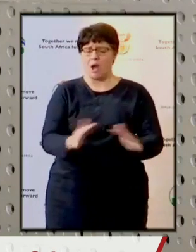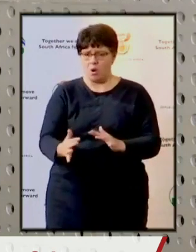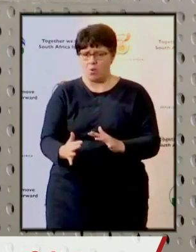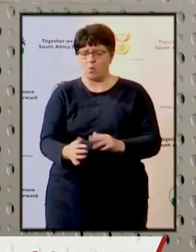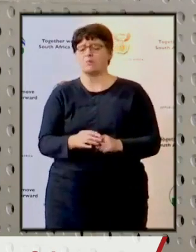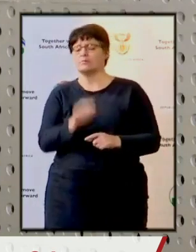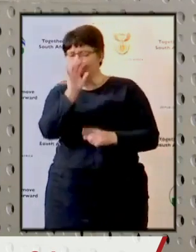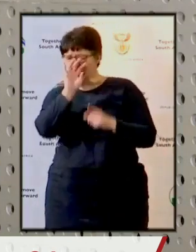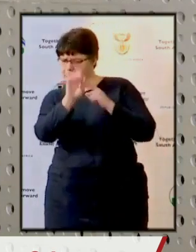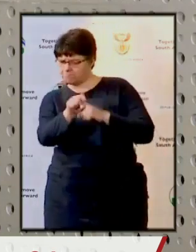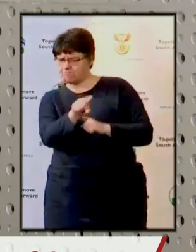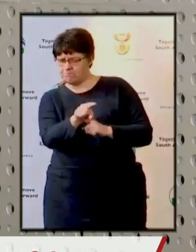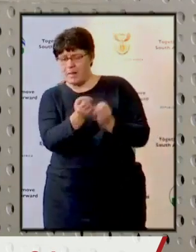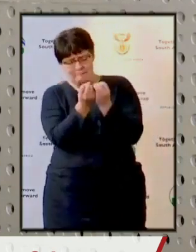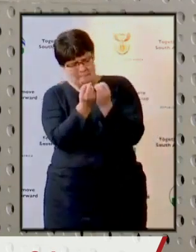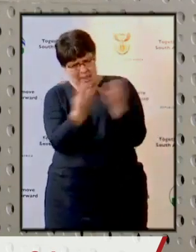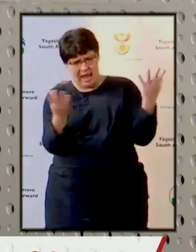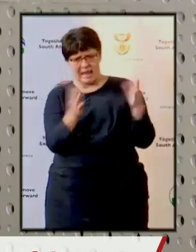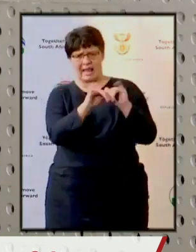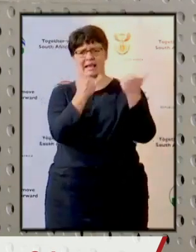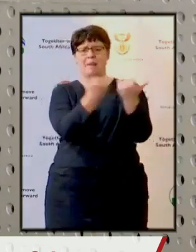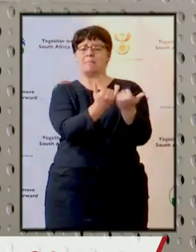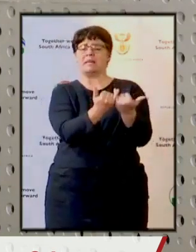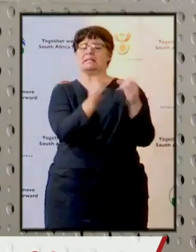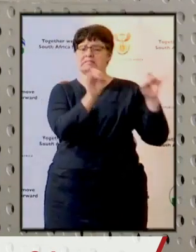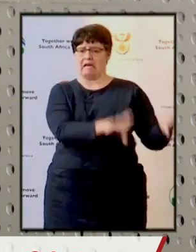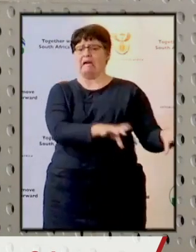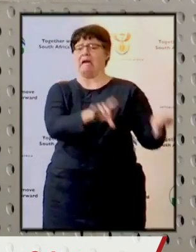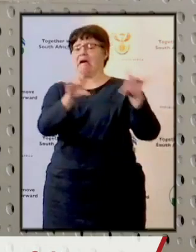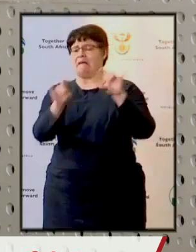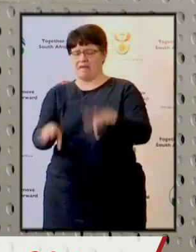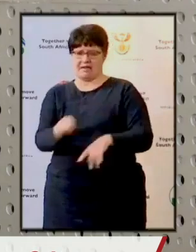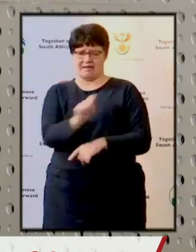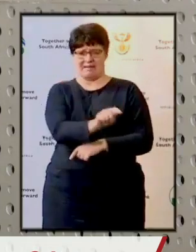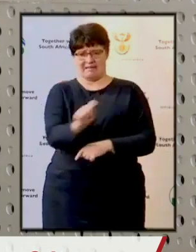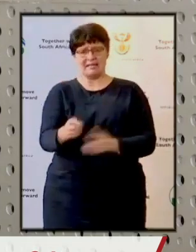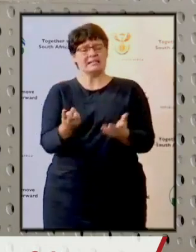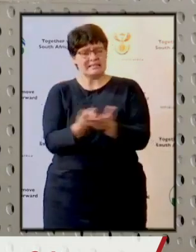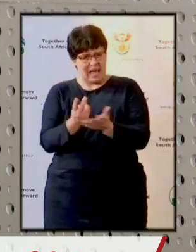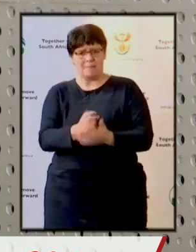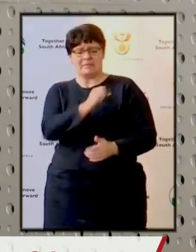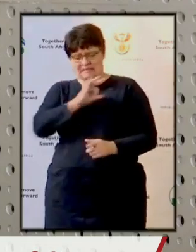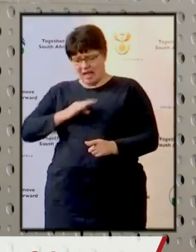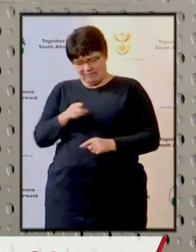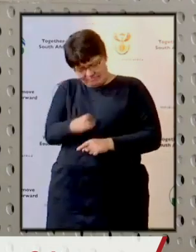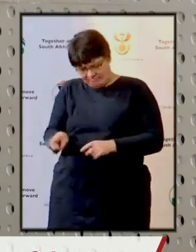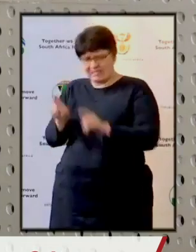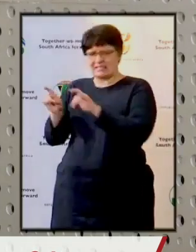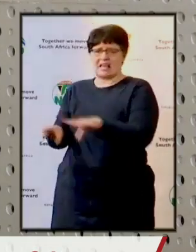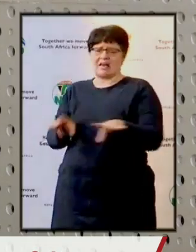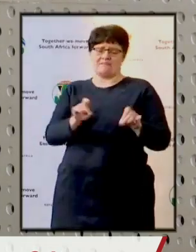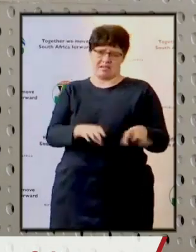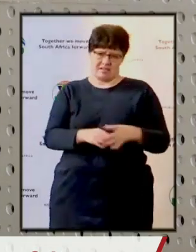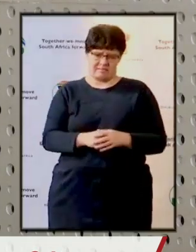many firms and workers were taking strain and that South Africans were keen to return to work and to all the